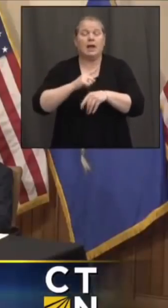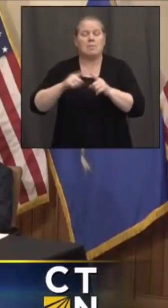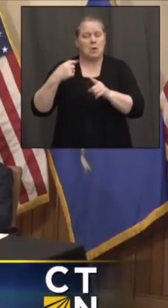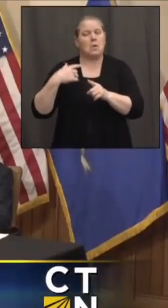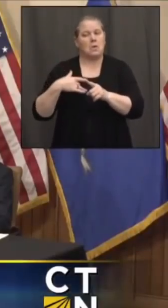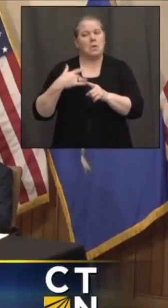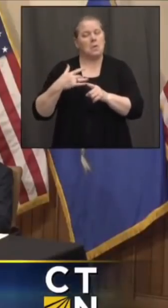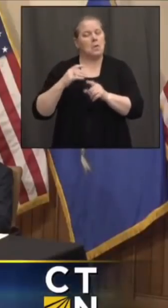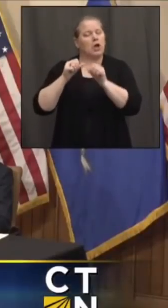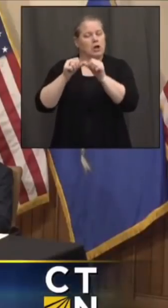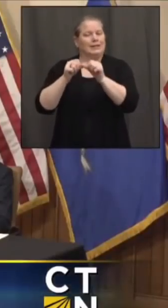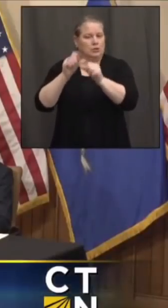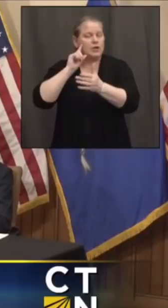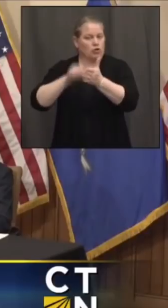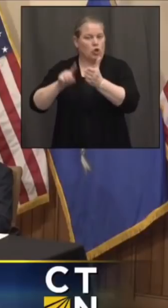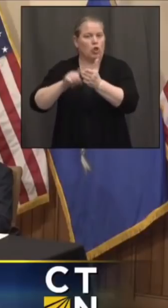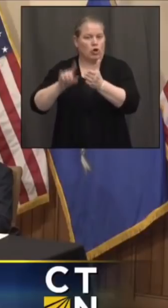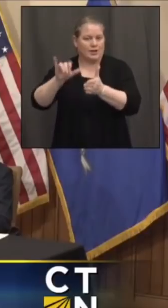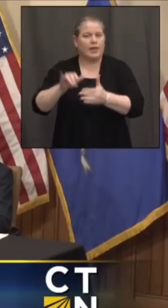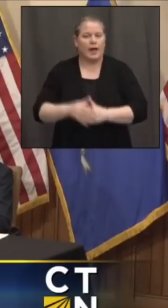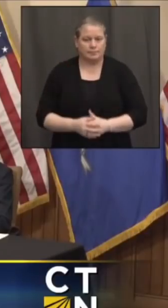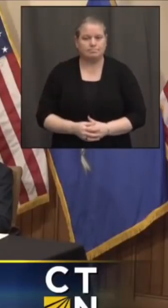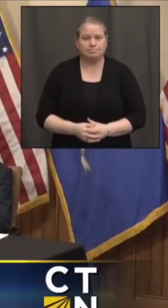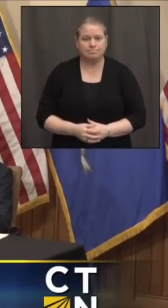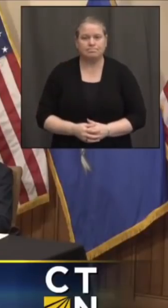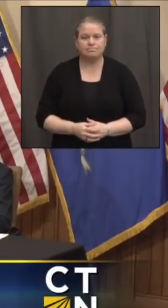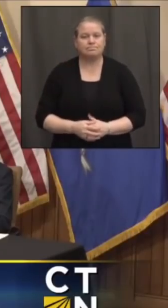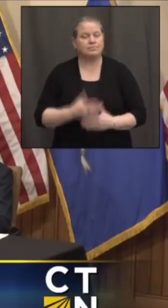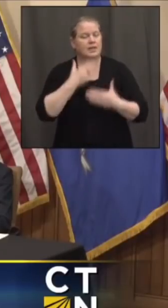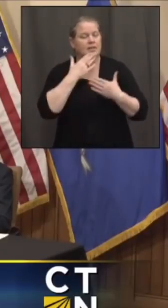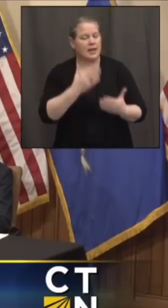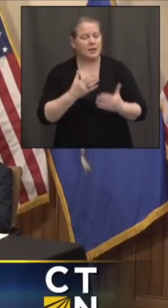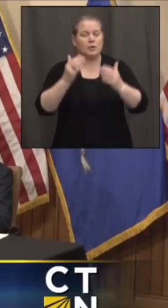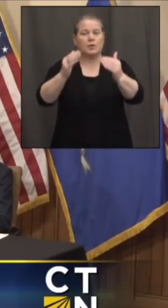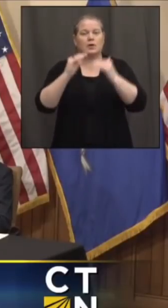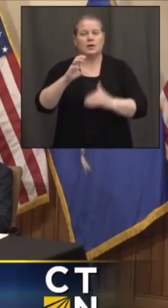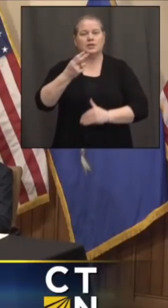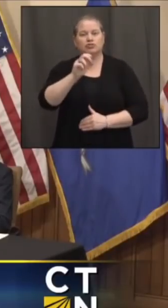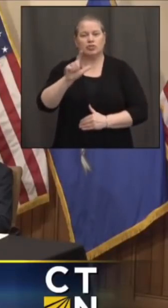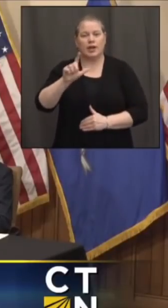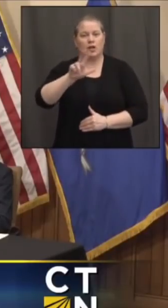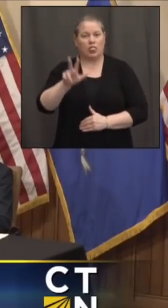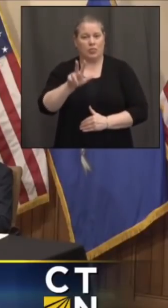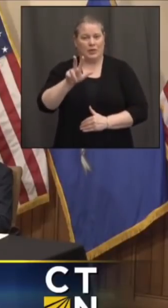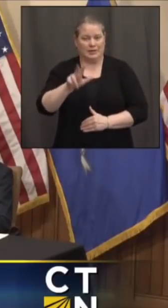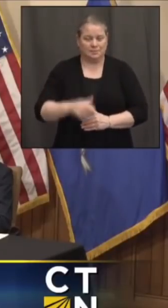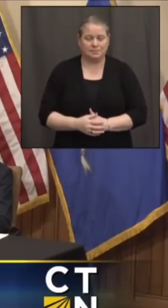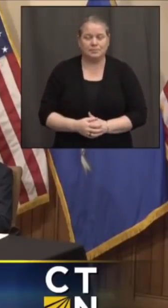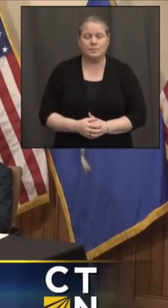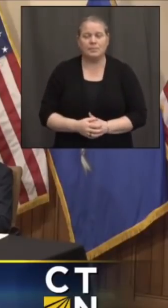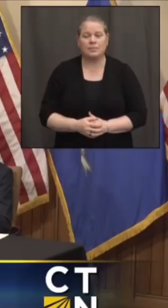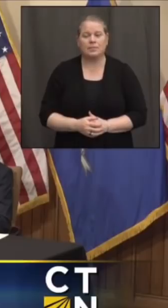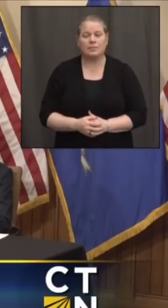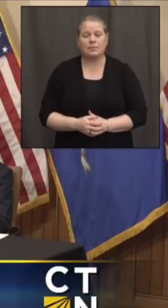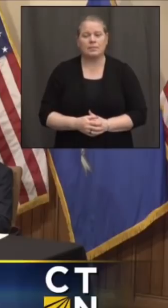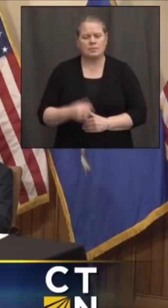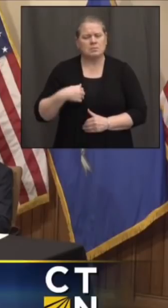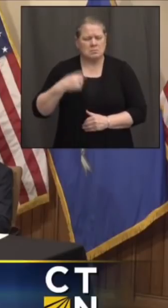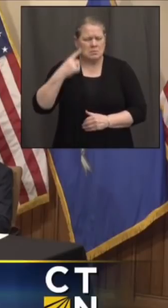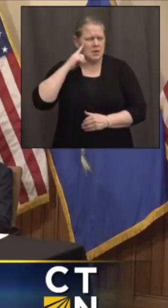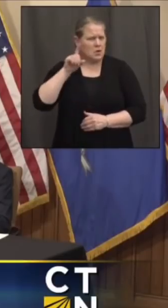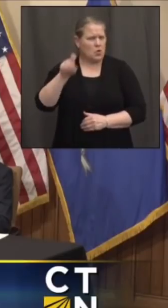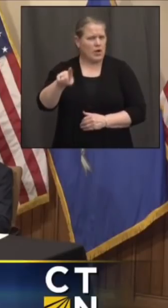Thank you. Channel 3 Eyewitness News. Yes, this question also might be for Josh as well. You know,